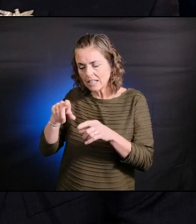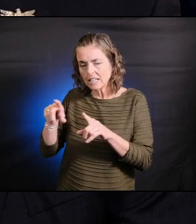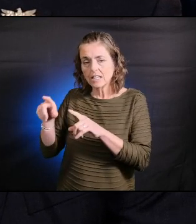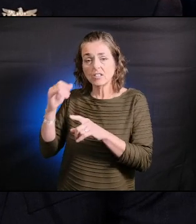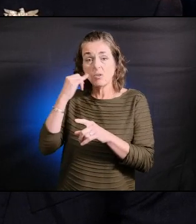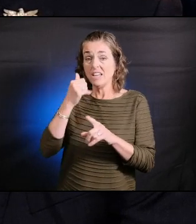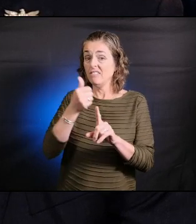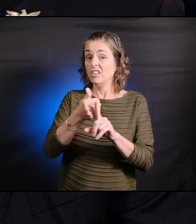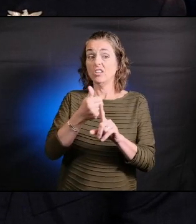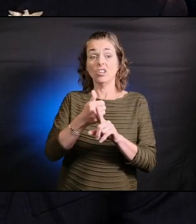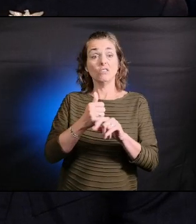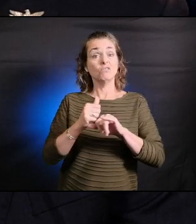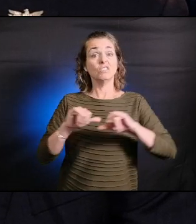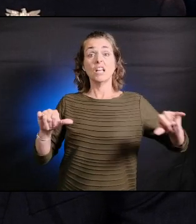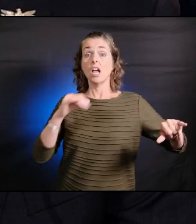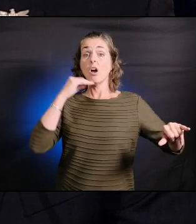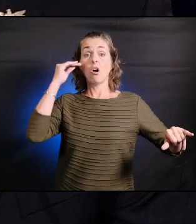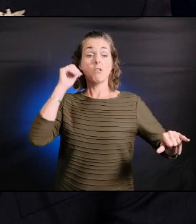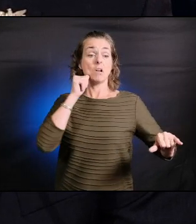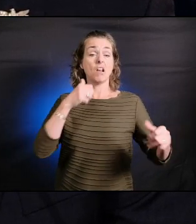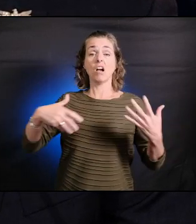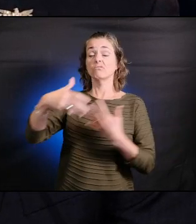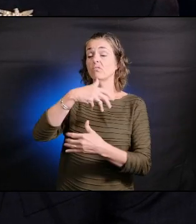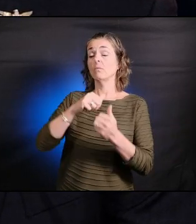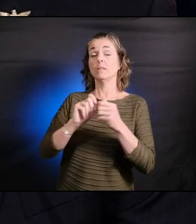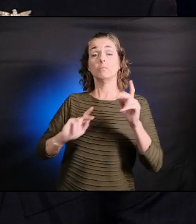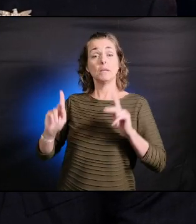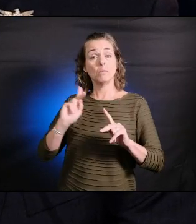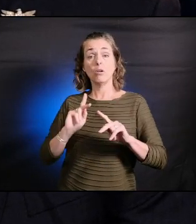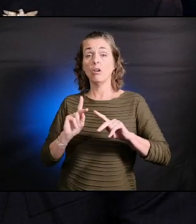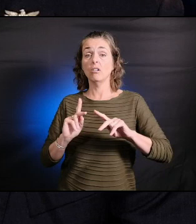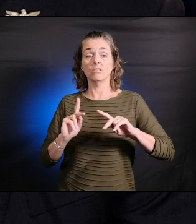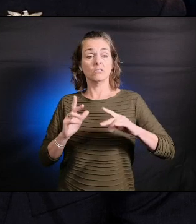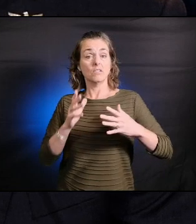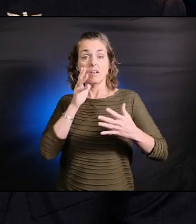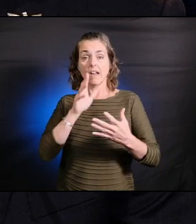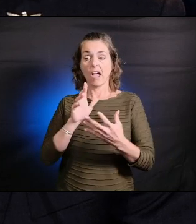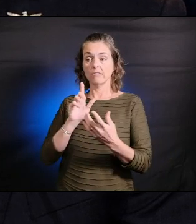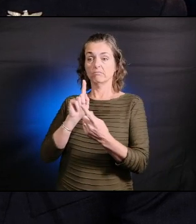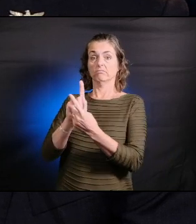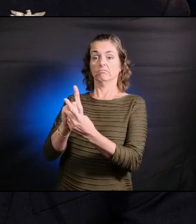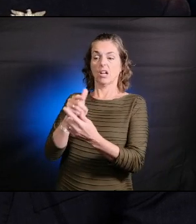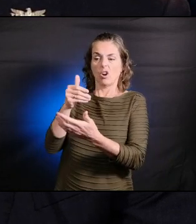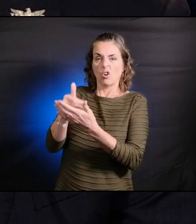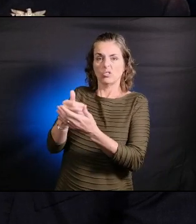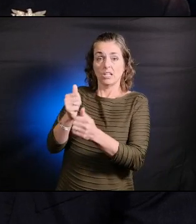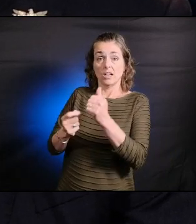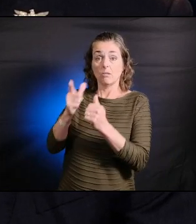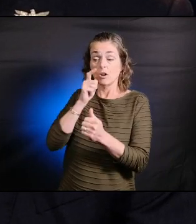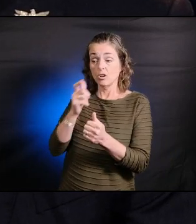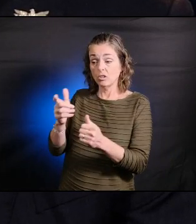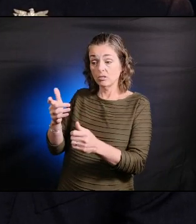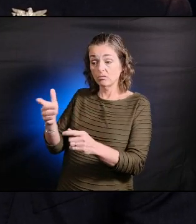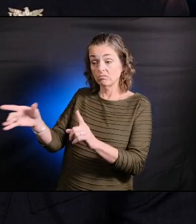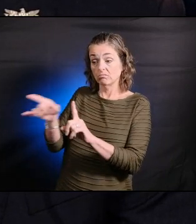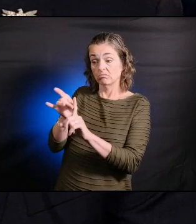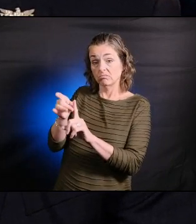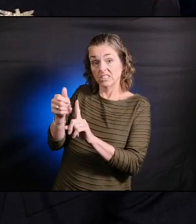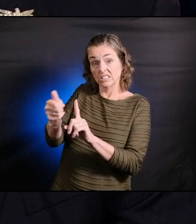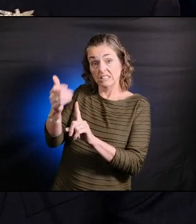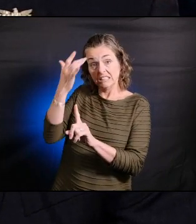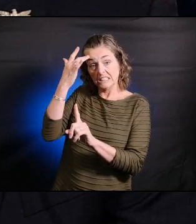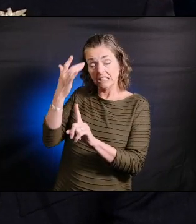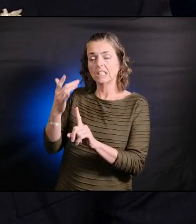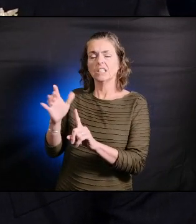around anybody, you've been doing what we said, you've been locked away, you haven't been close to any contacts with COVID, you should be okay. But if you